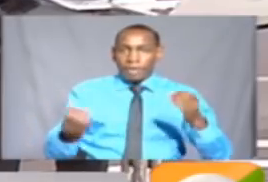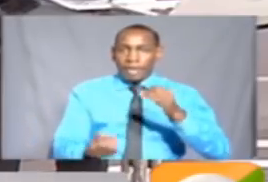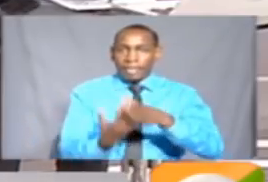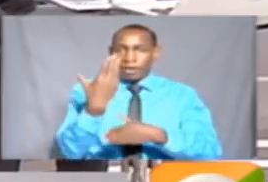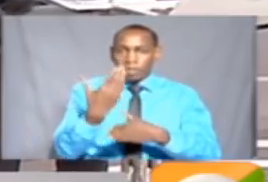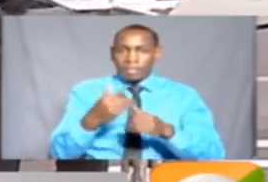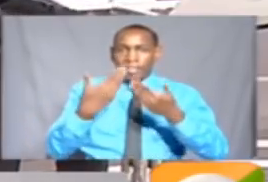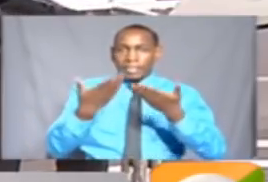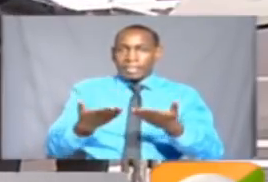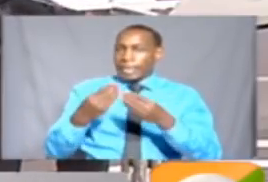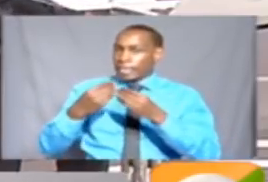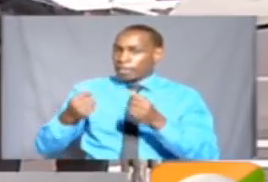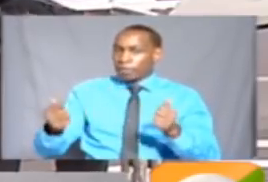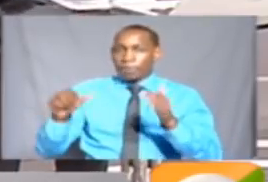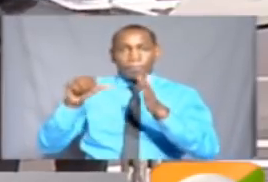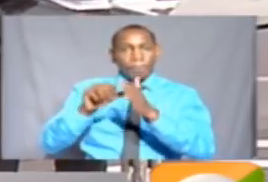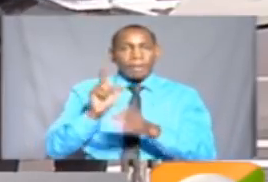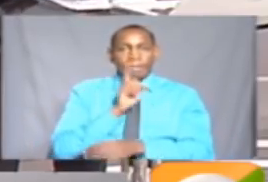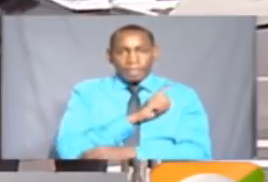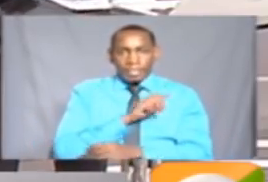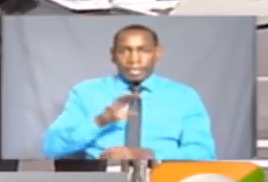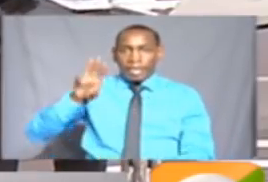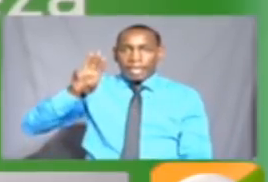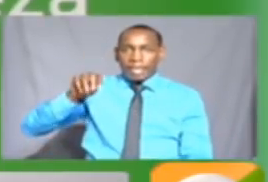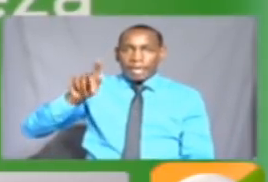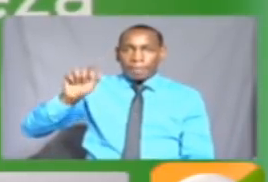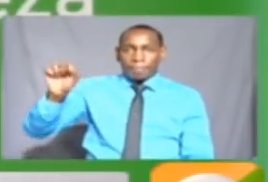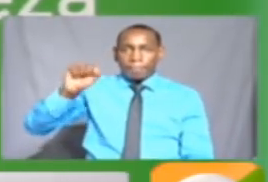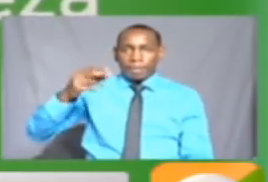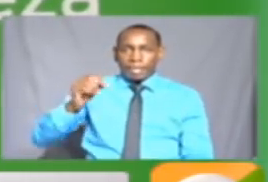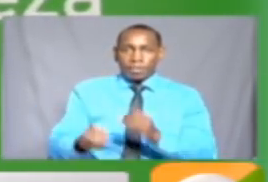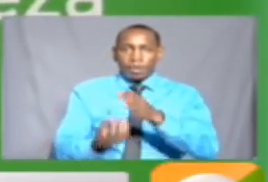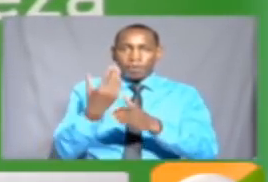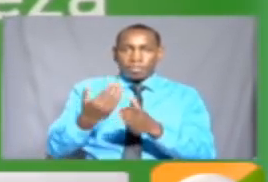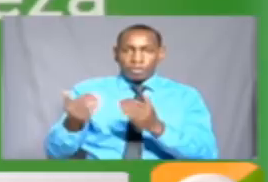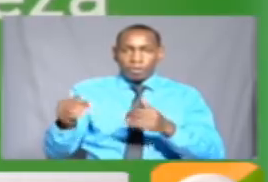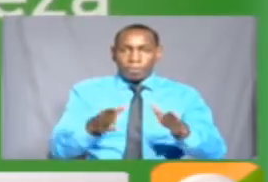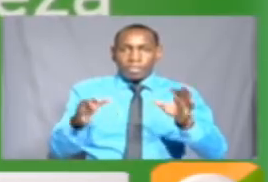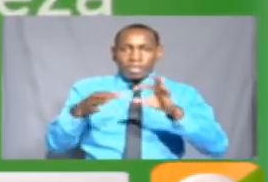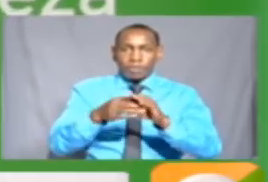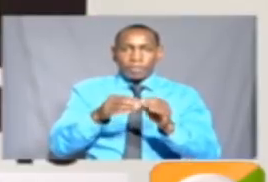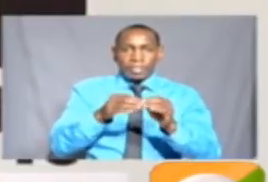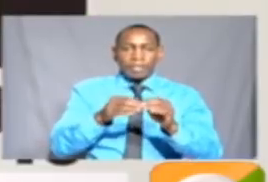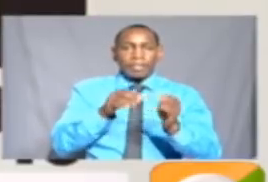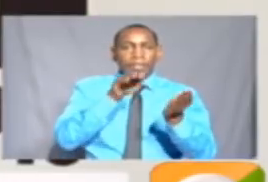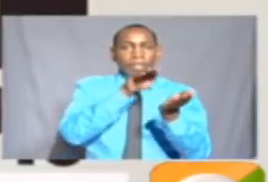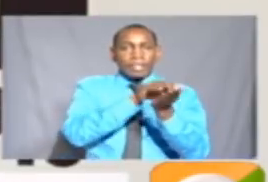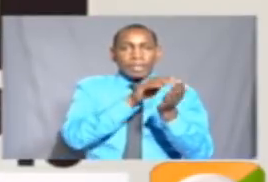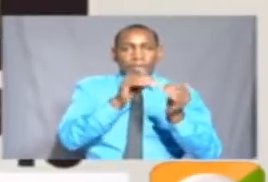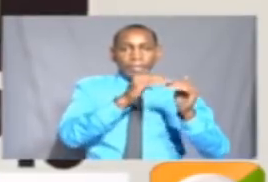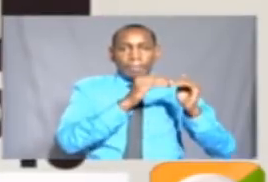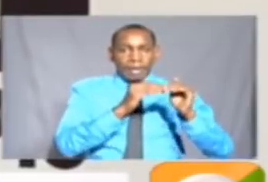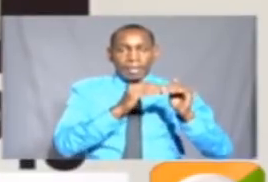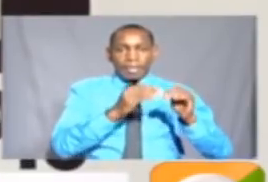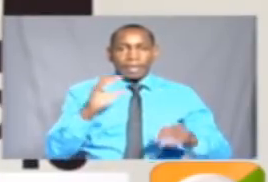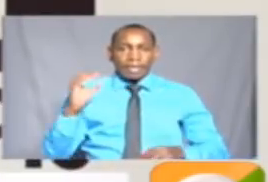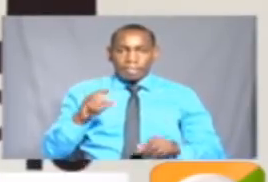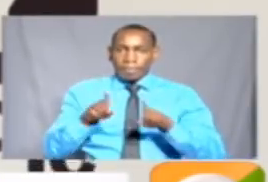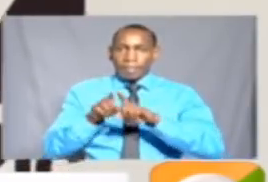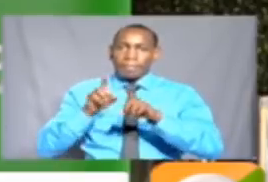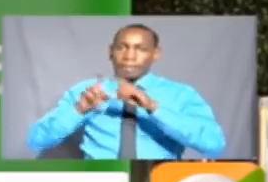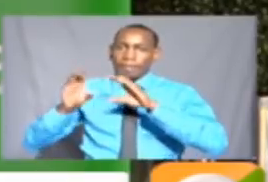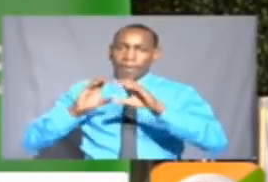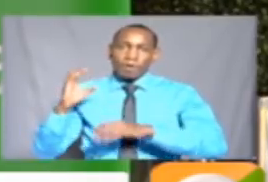and they have moved to address them. M-kesho was launched as a platform that linked Equity Bank customers who were also Safaricom users to